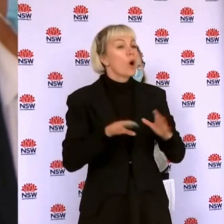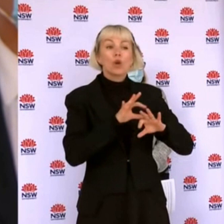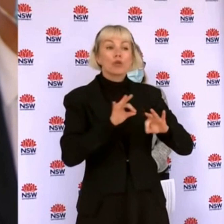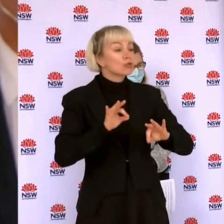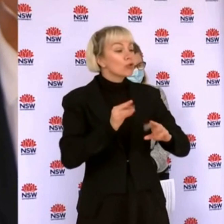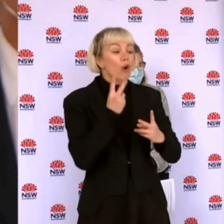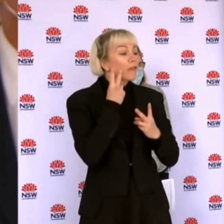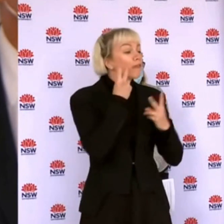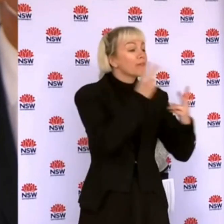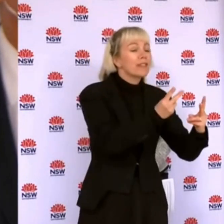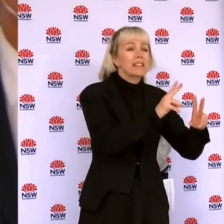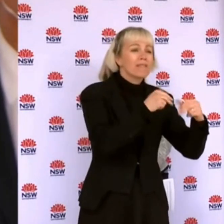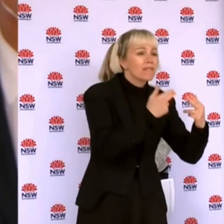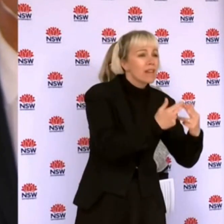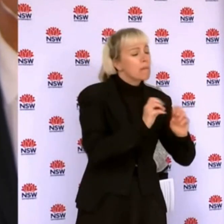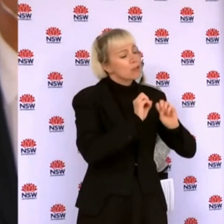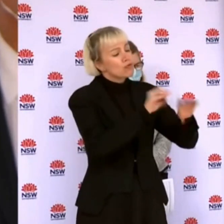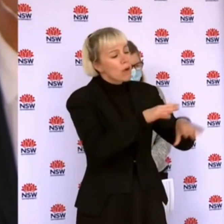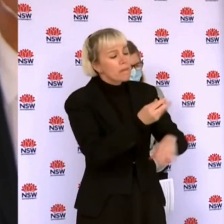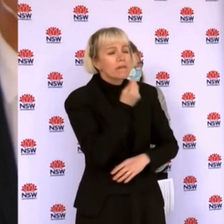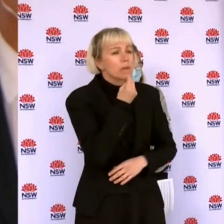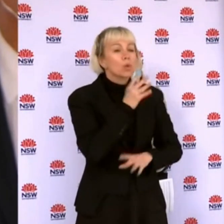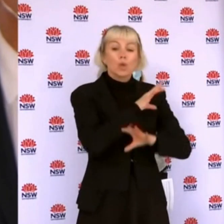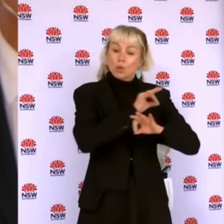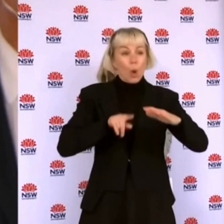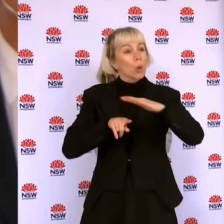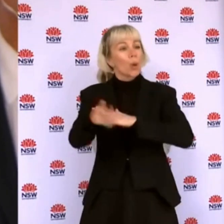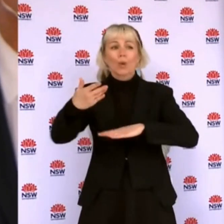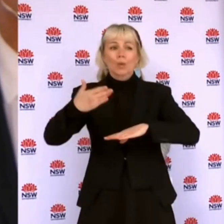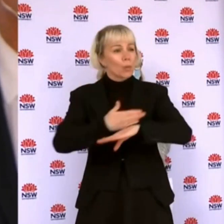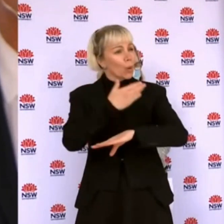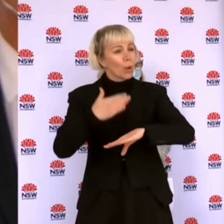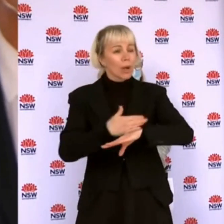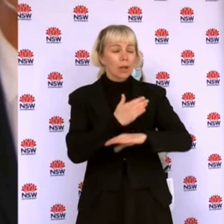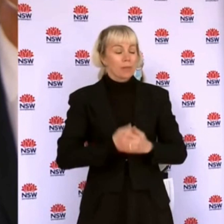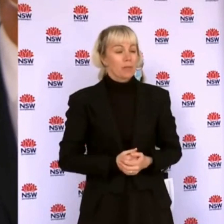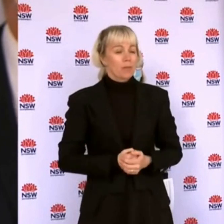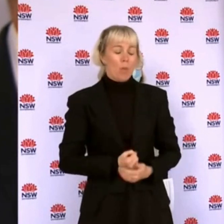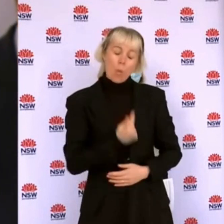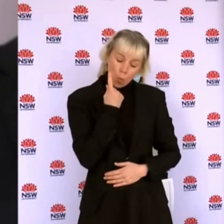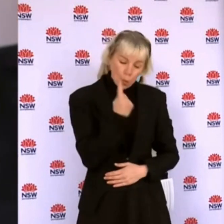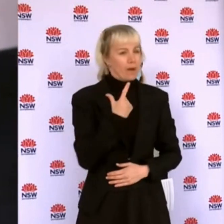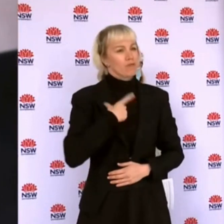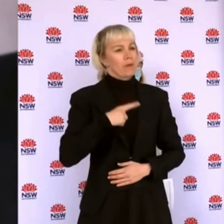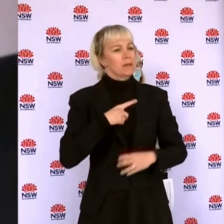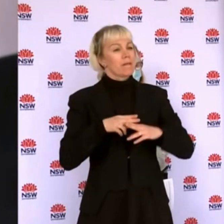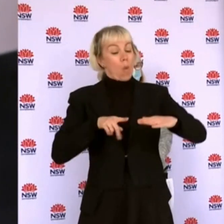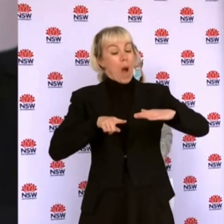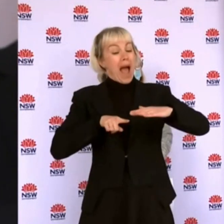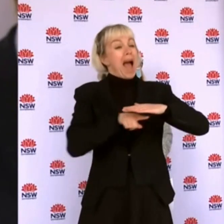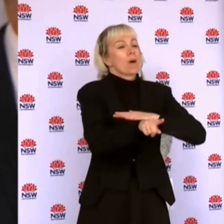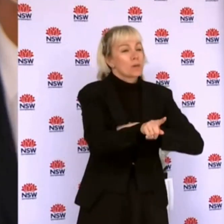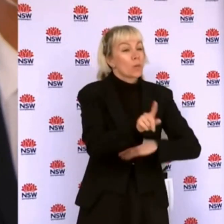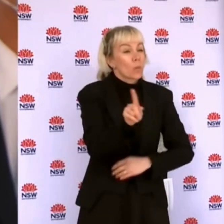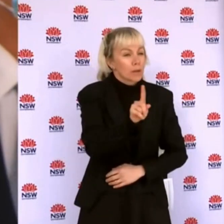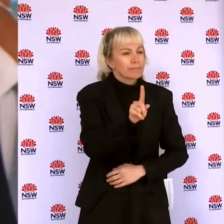care or any other reason. If you have the mildest of symptoms, the only reason you should be leaving your home is to get a COVID test.